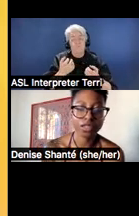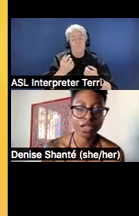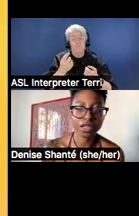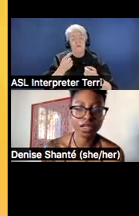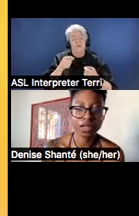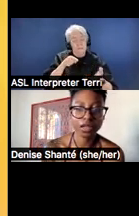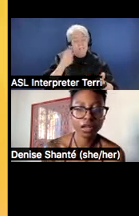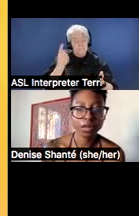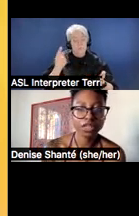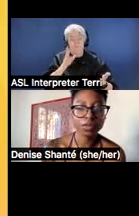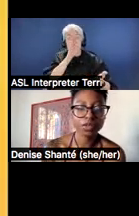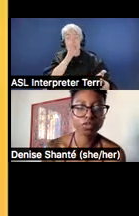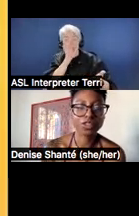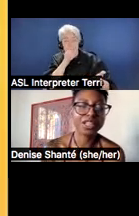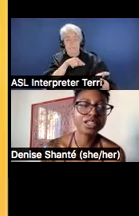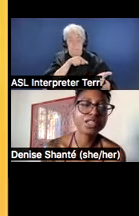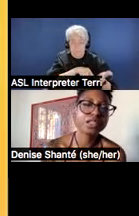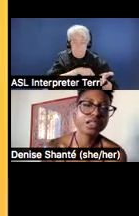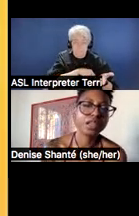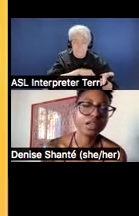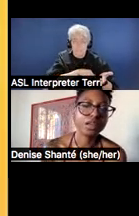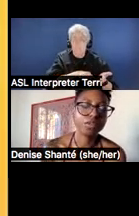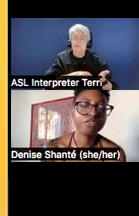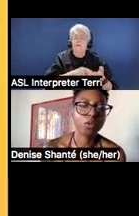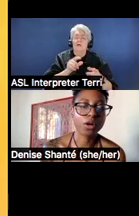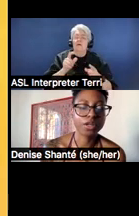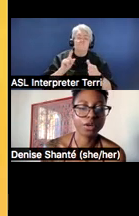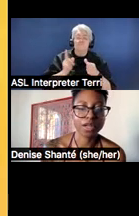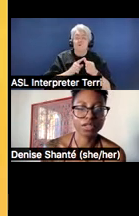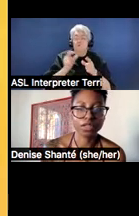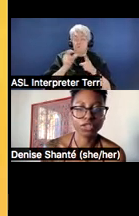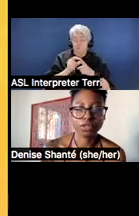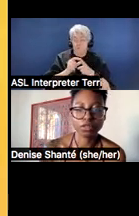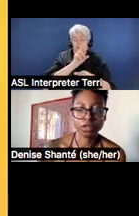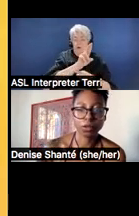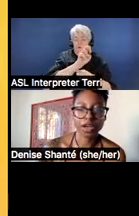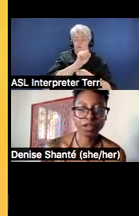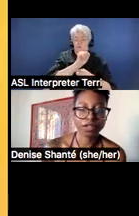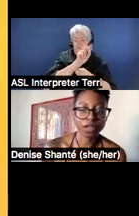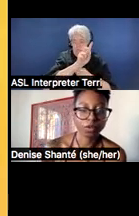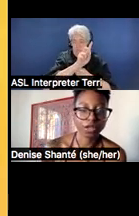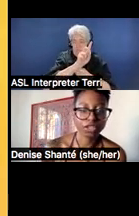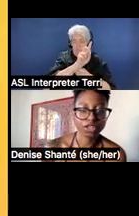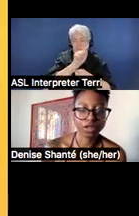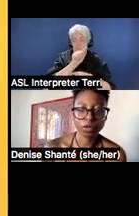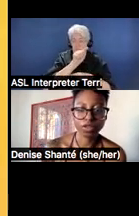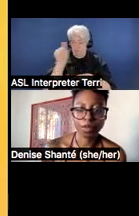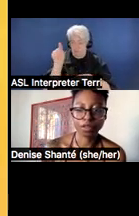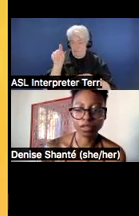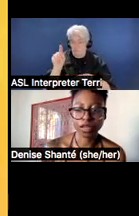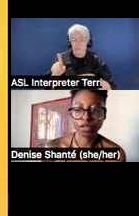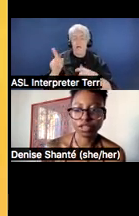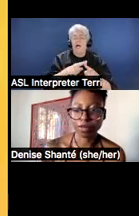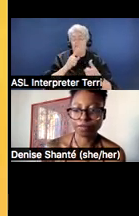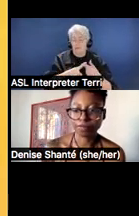the facilitator, please put read before your message. And we have an example being shared of what that